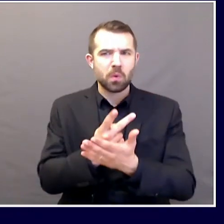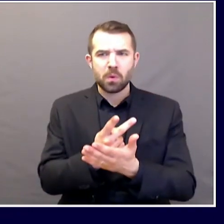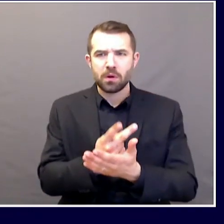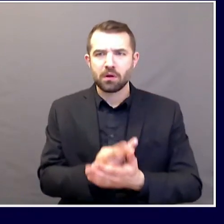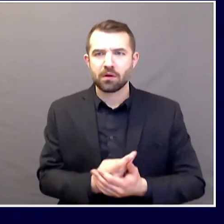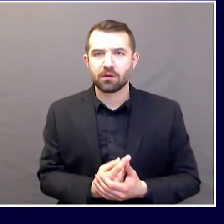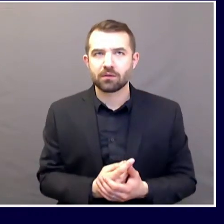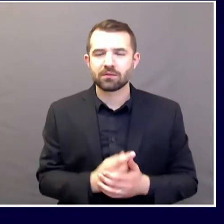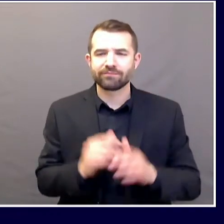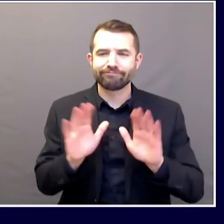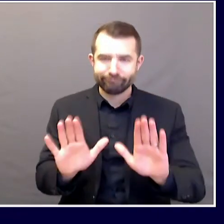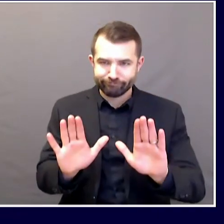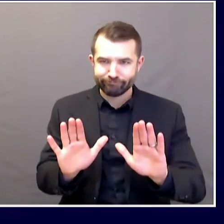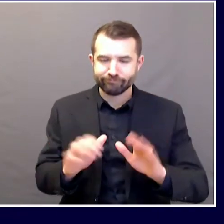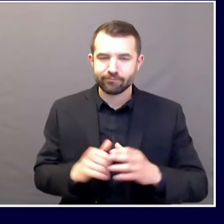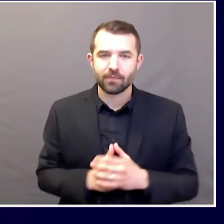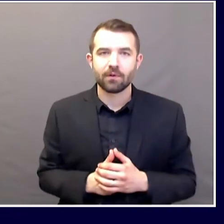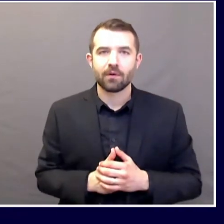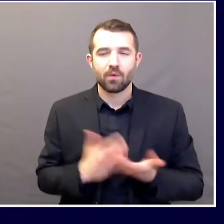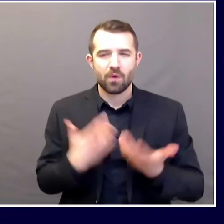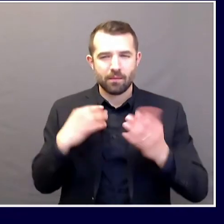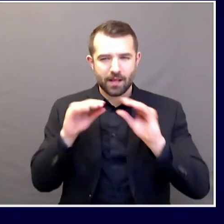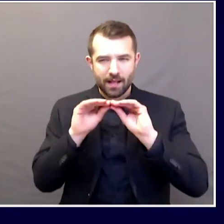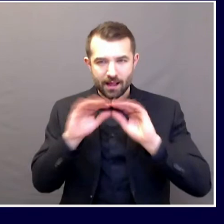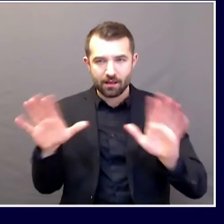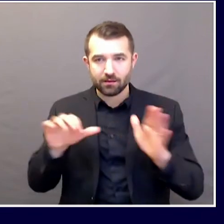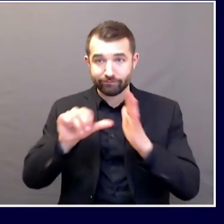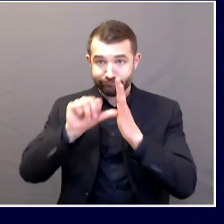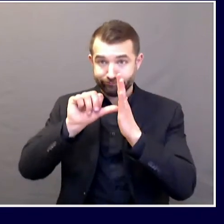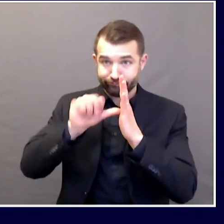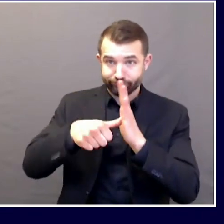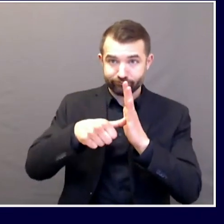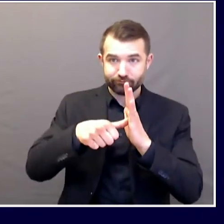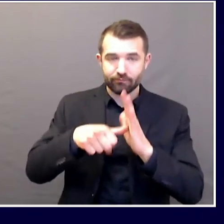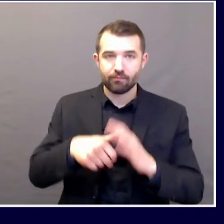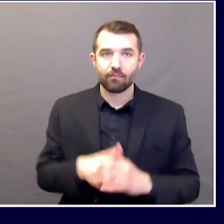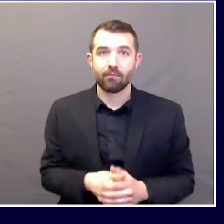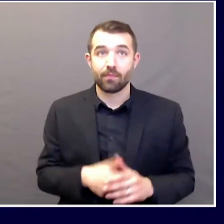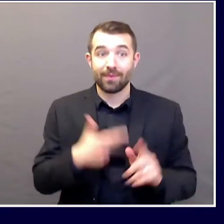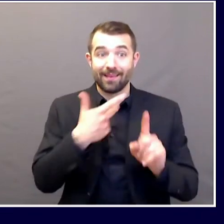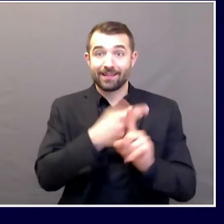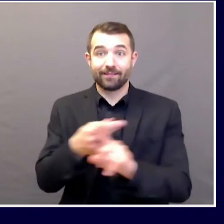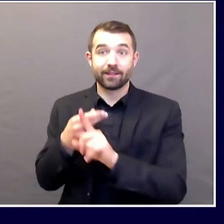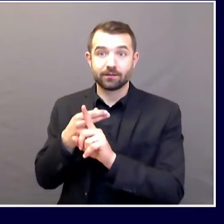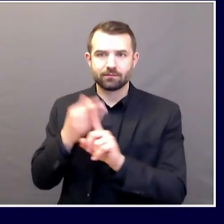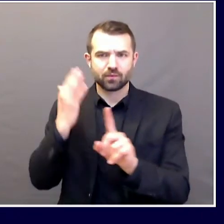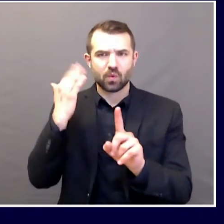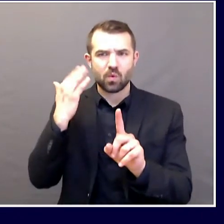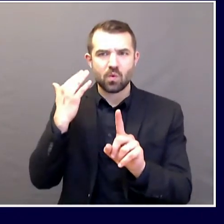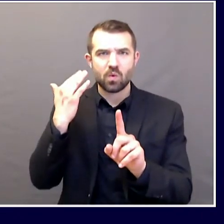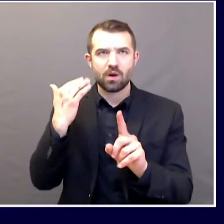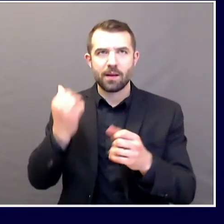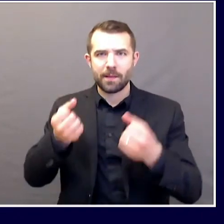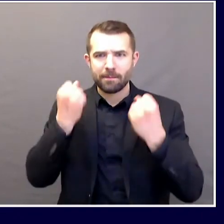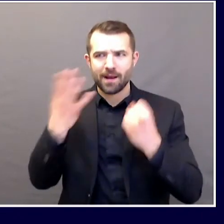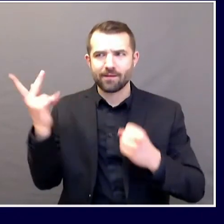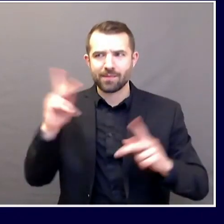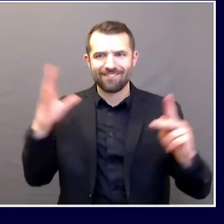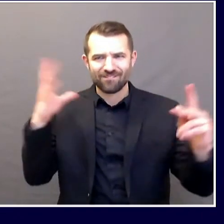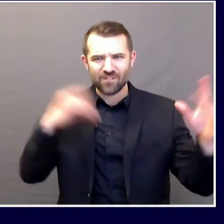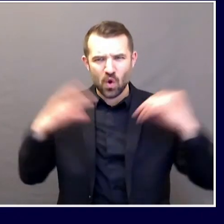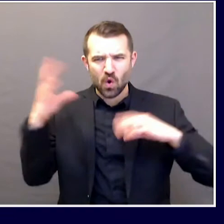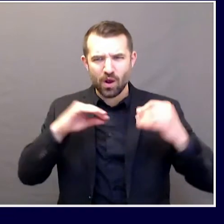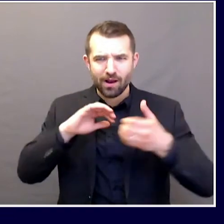thing, that the vaccines that we have today are the result of groundbreaking cooperation that led to the authorization of